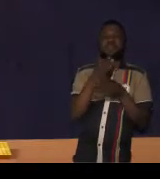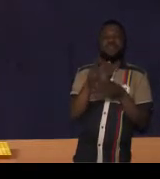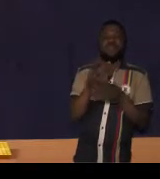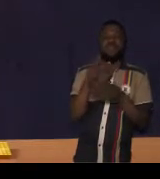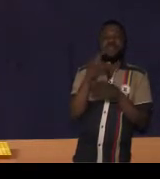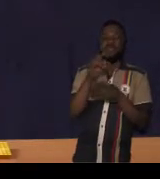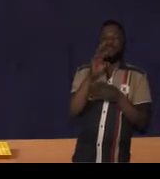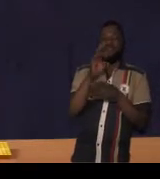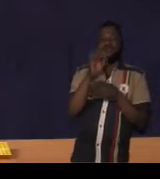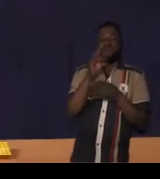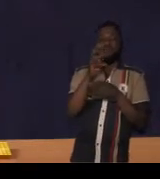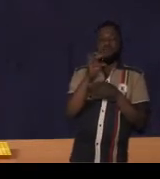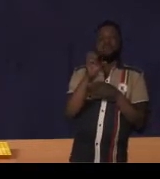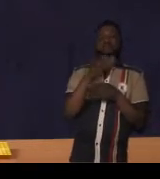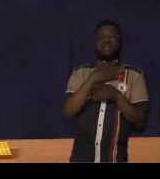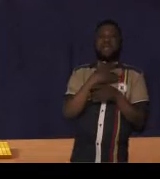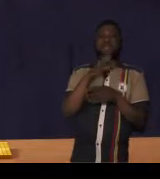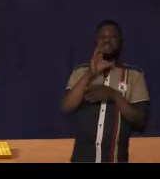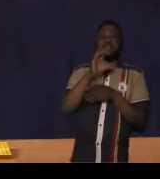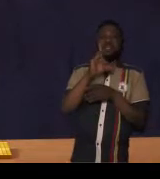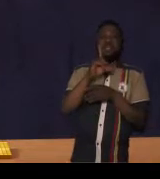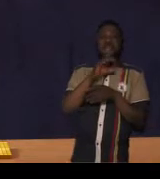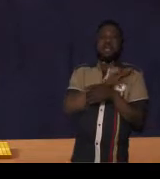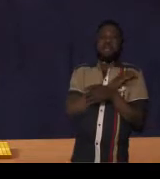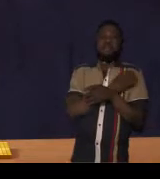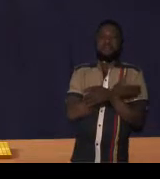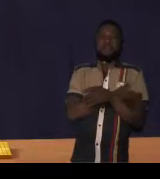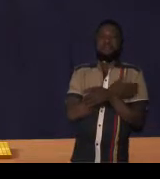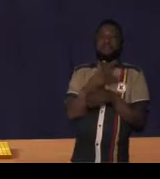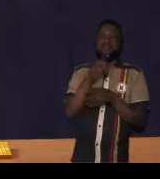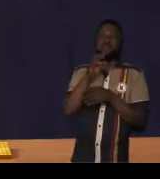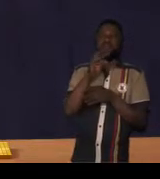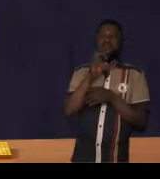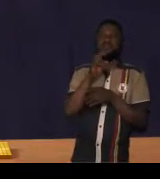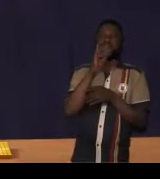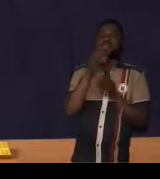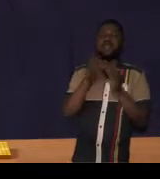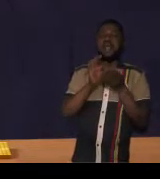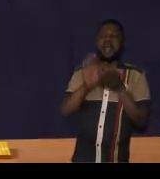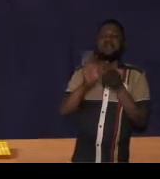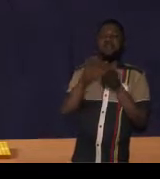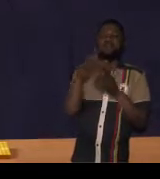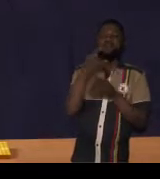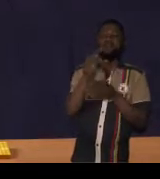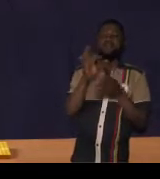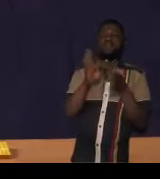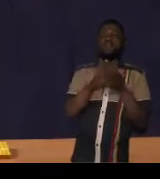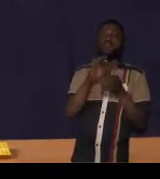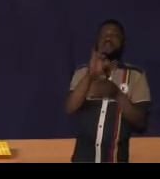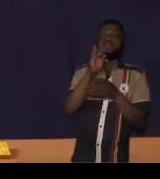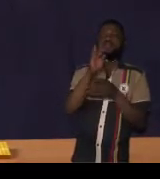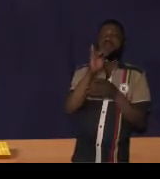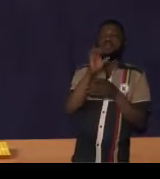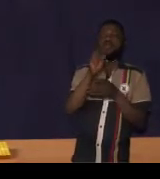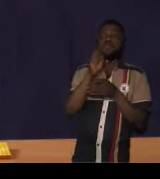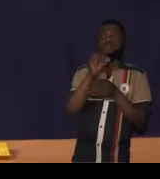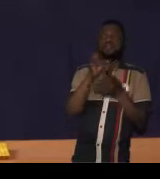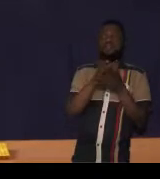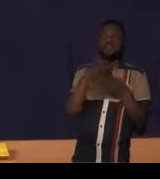between the volume and the centiliters, the capacity? The volume is the amount of unit cubes